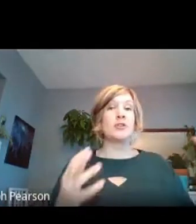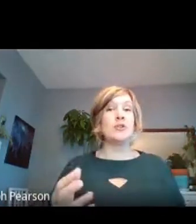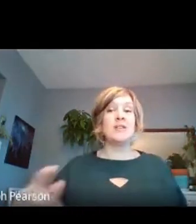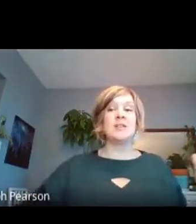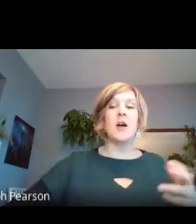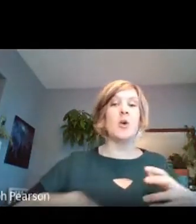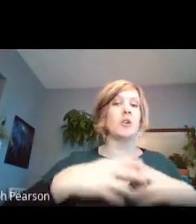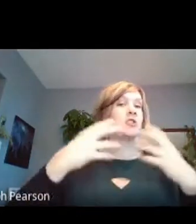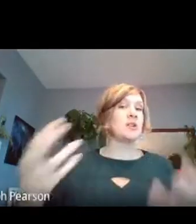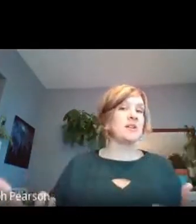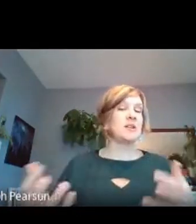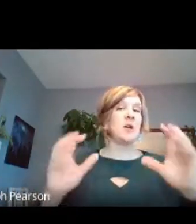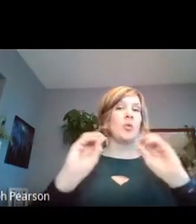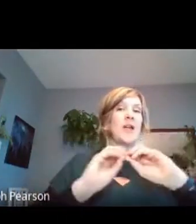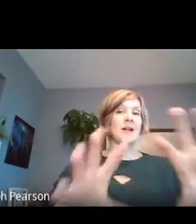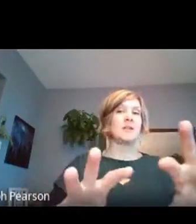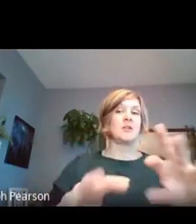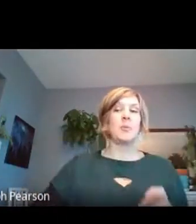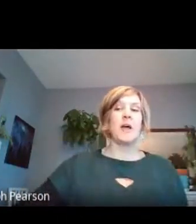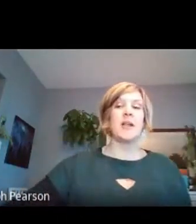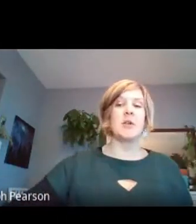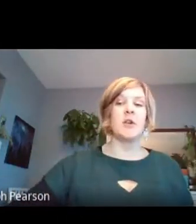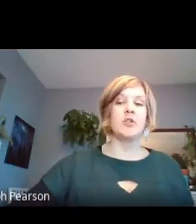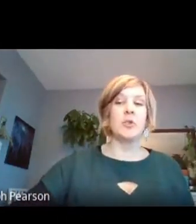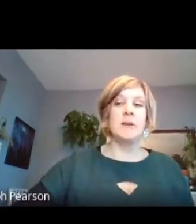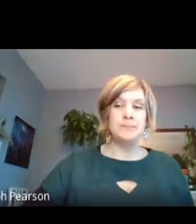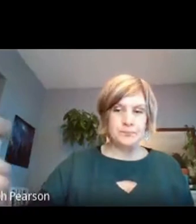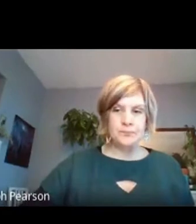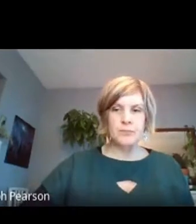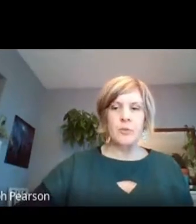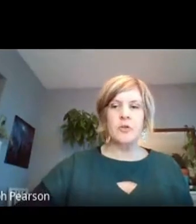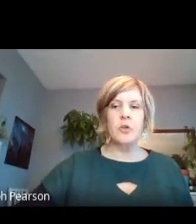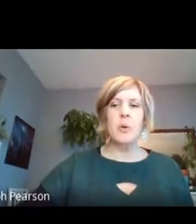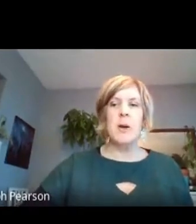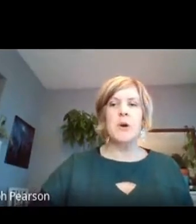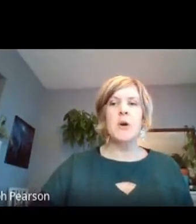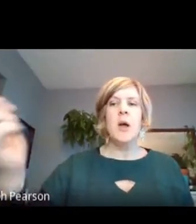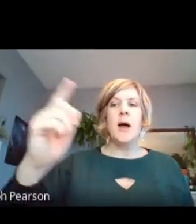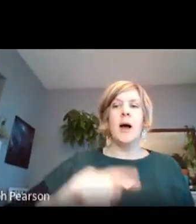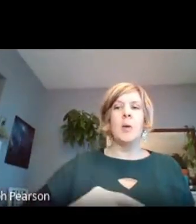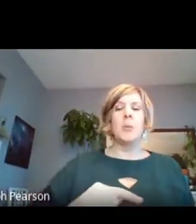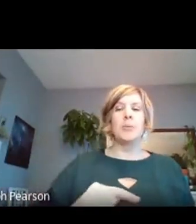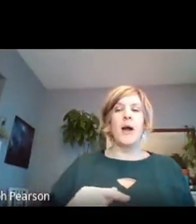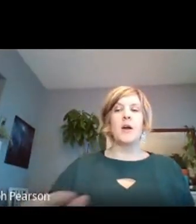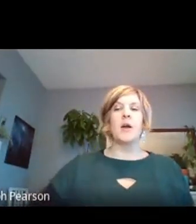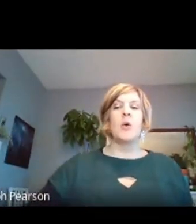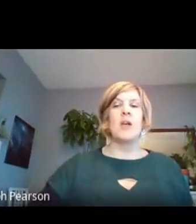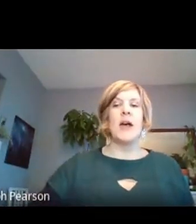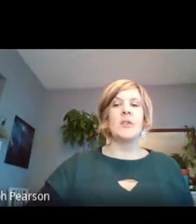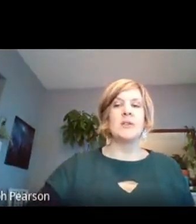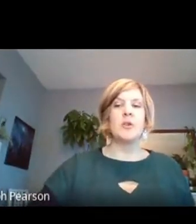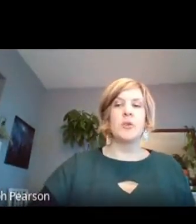know if a student is stuck or a student isn't reacting to the button that's on their screen still remember um prior